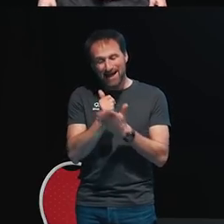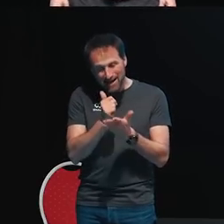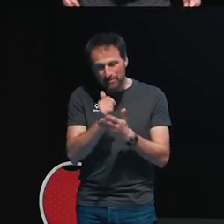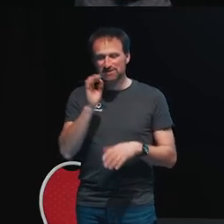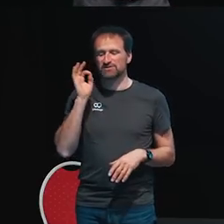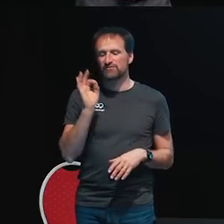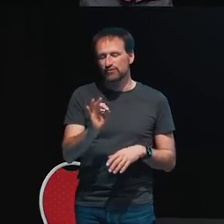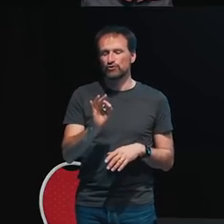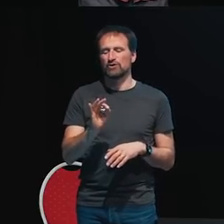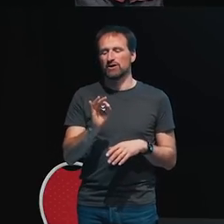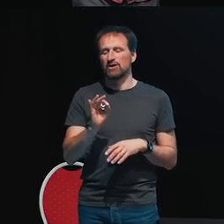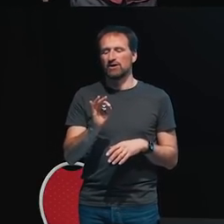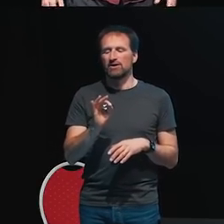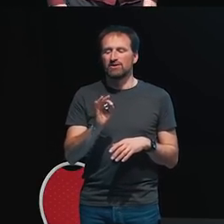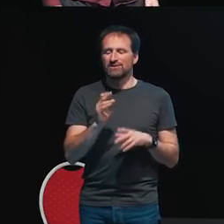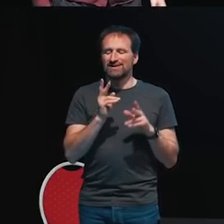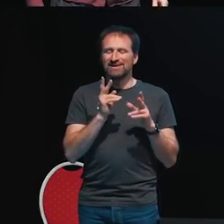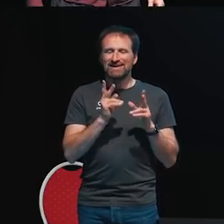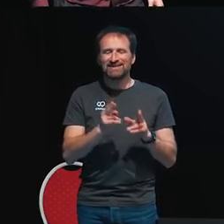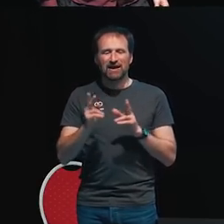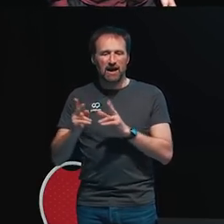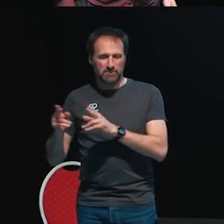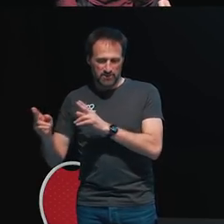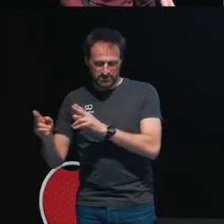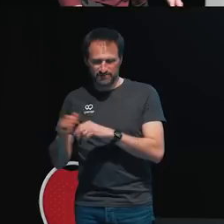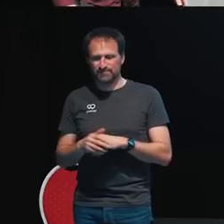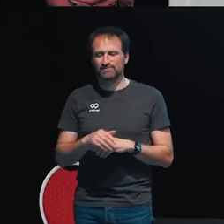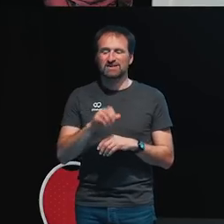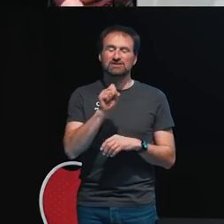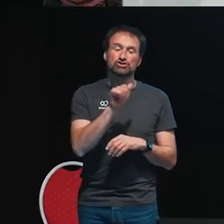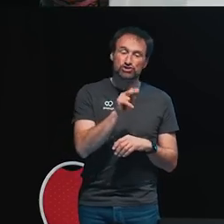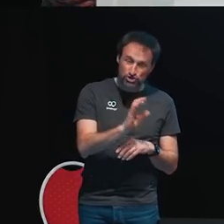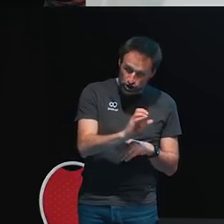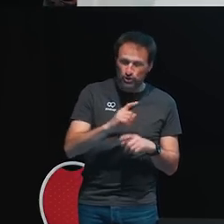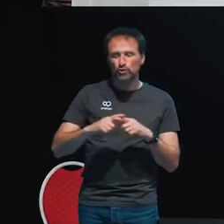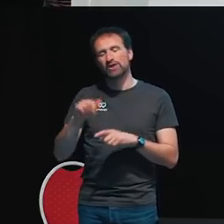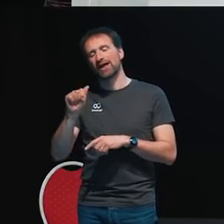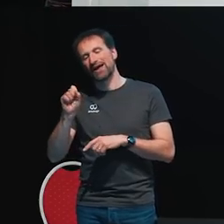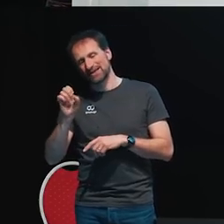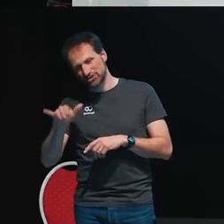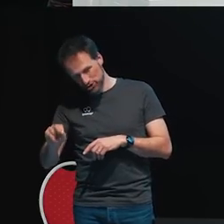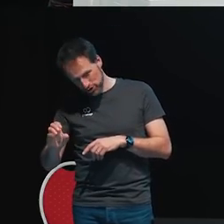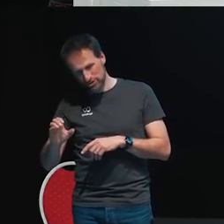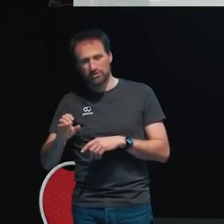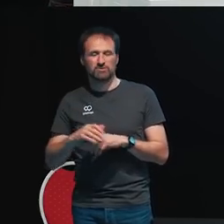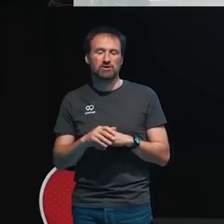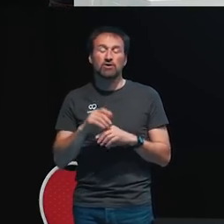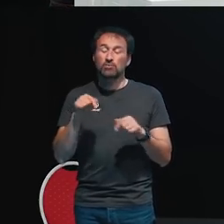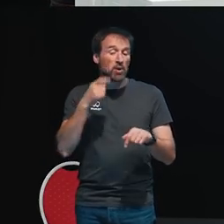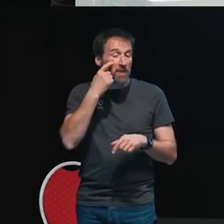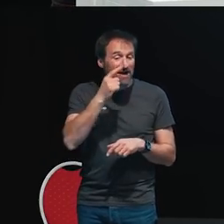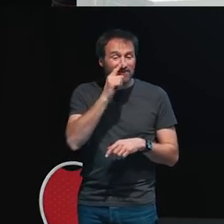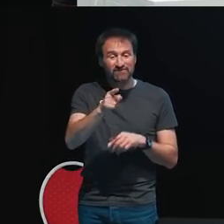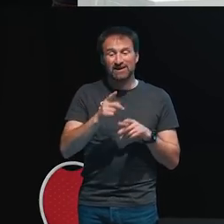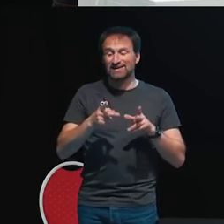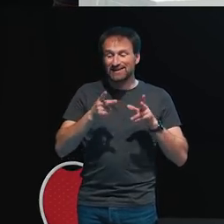ideally, or it should be both synchronous iterables and asynchronous iterables. And at the moment, if you have an iterable, like